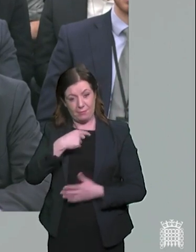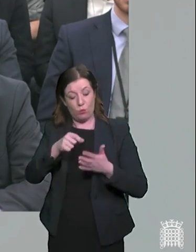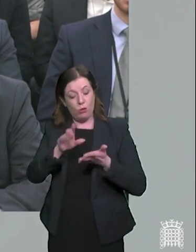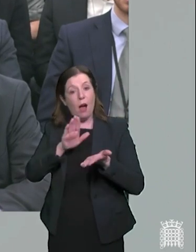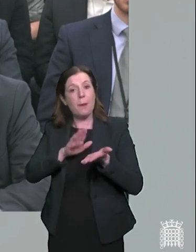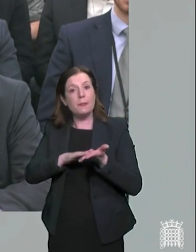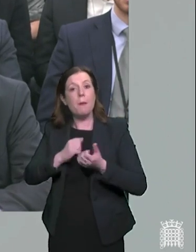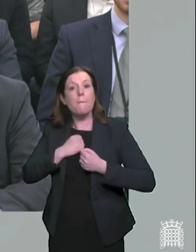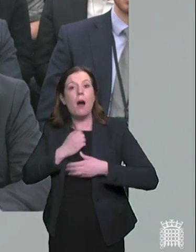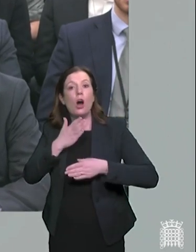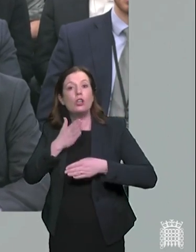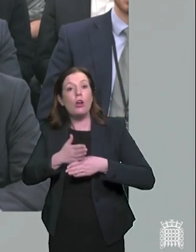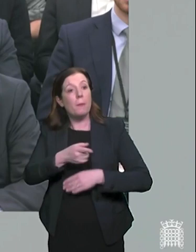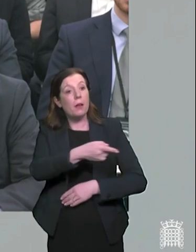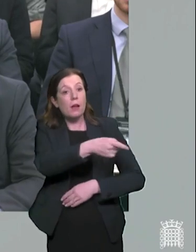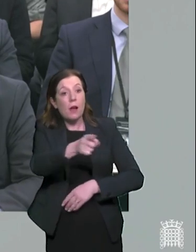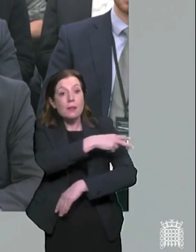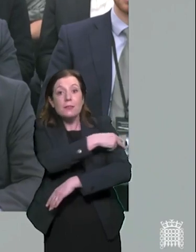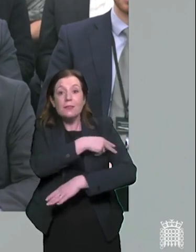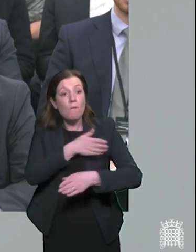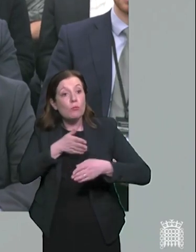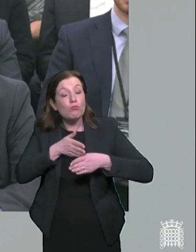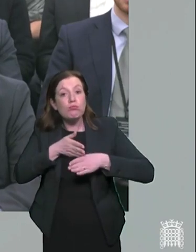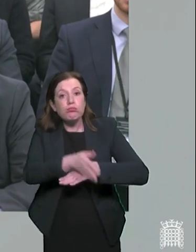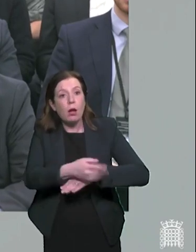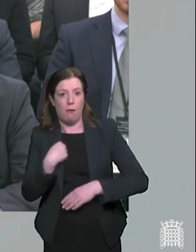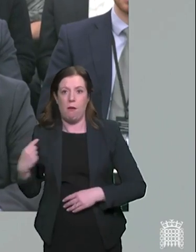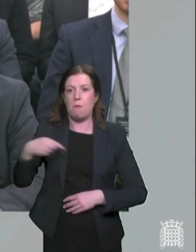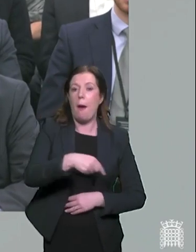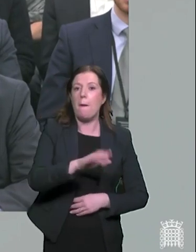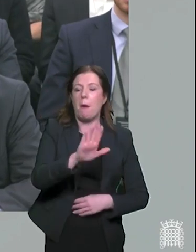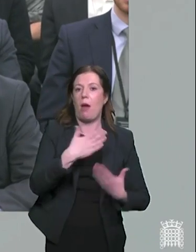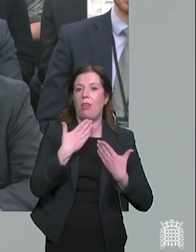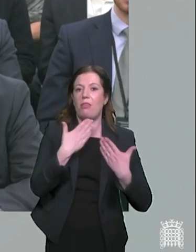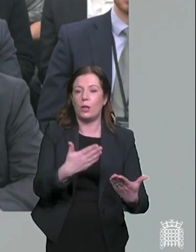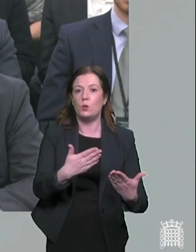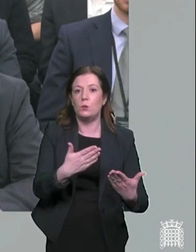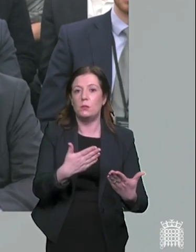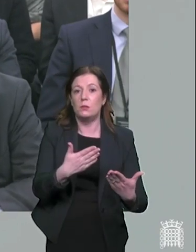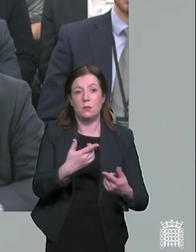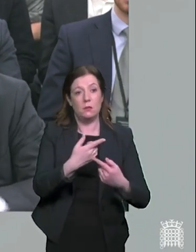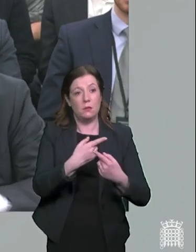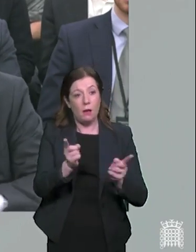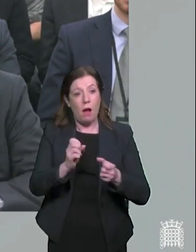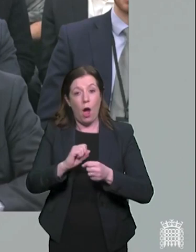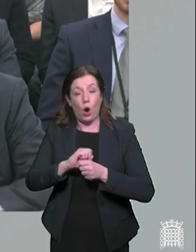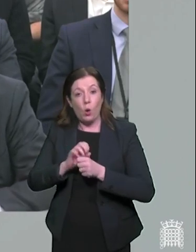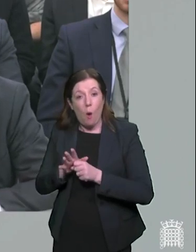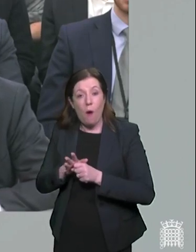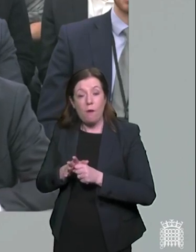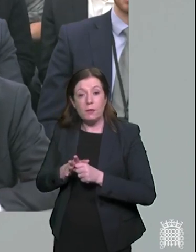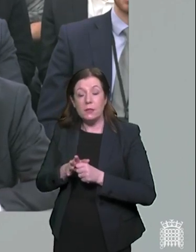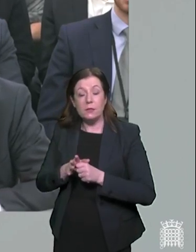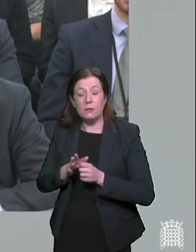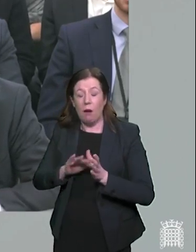to thank staff for what they had done, especially during a crisis like COVID, which kept coming back, which seemed